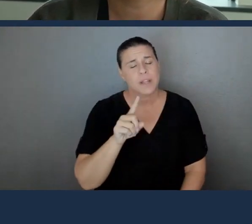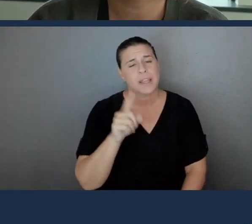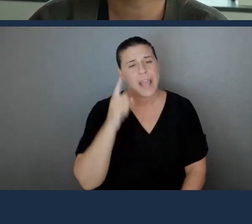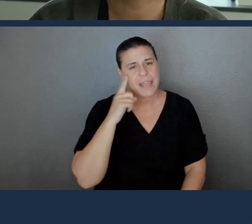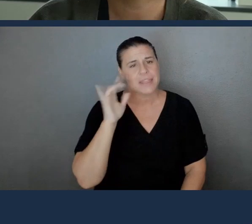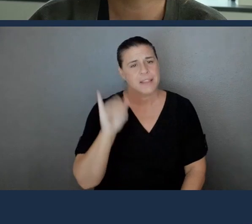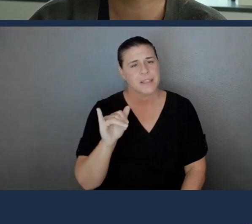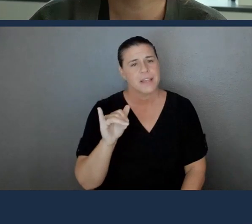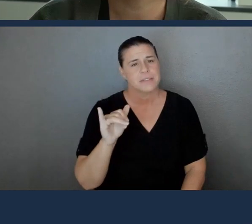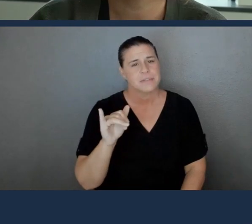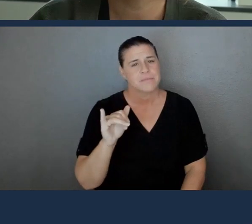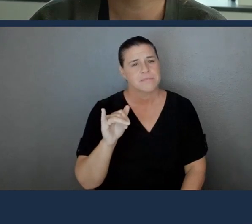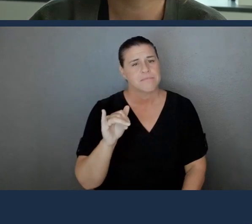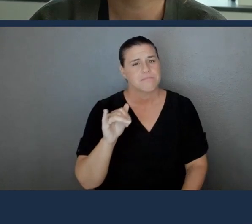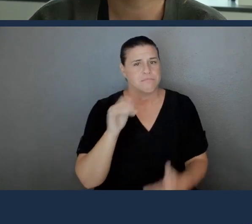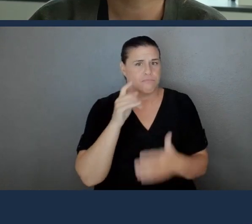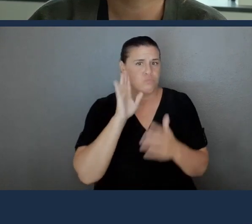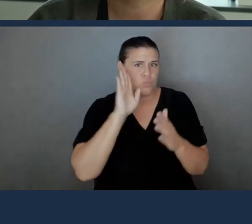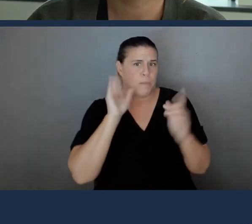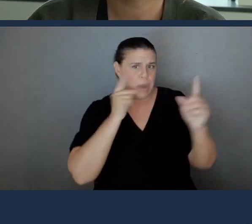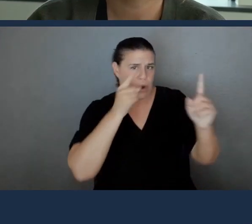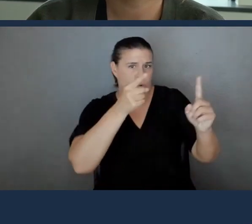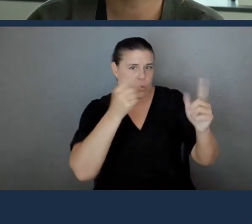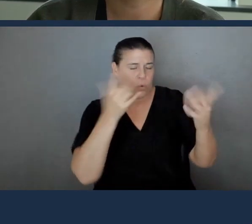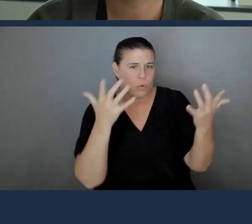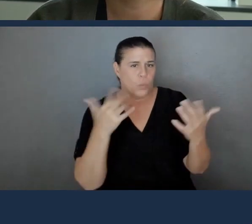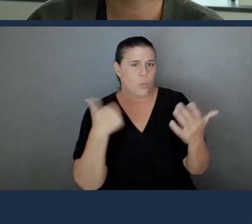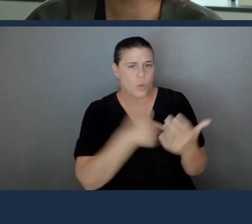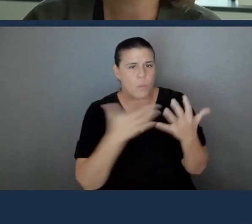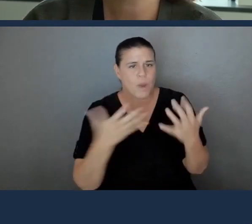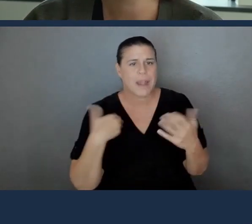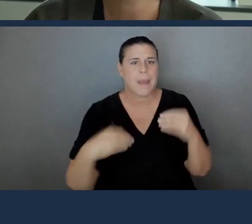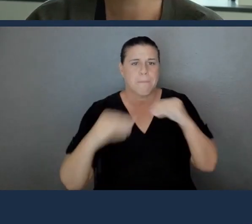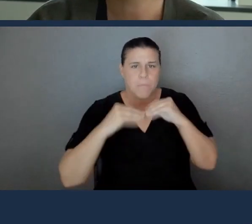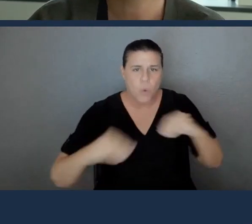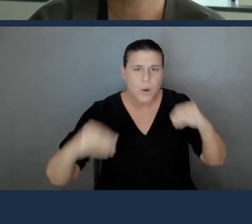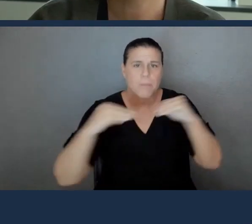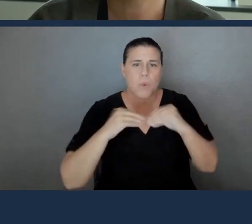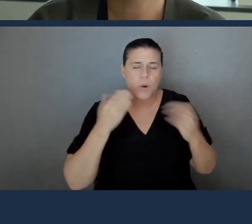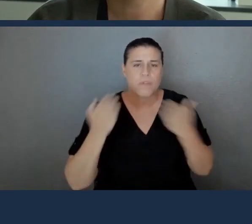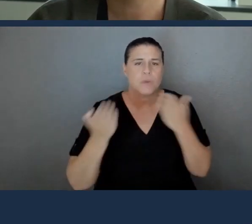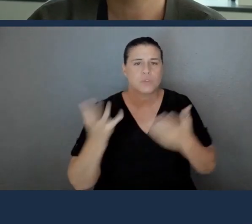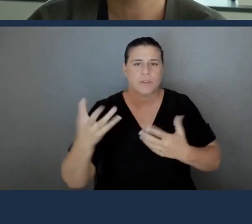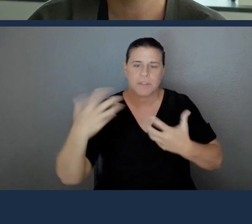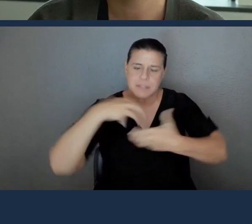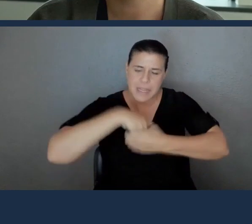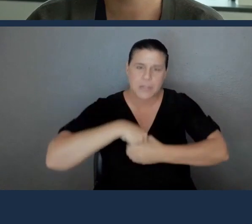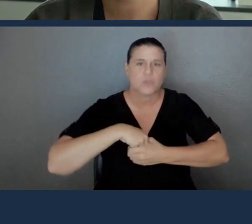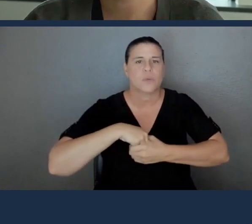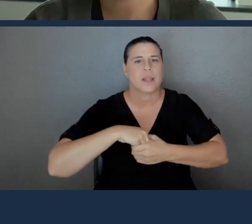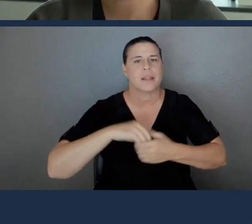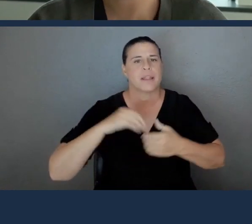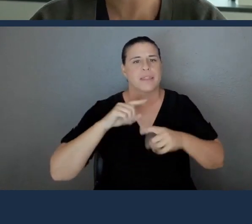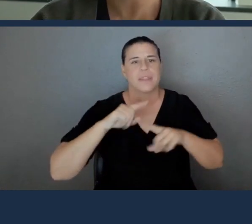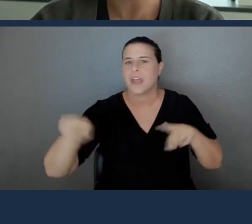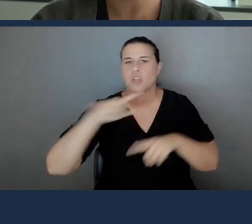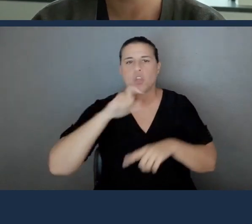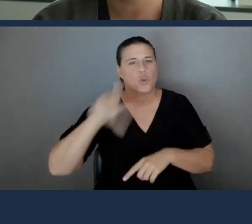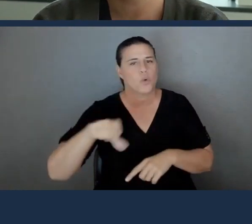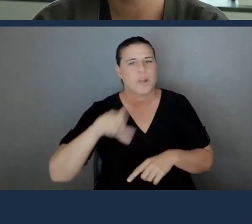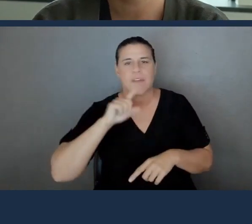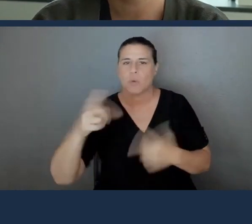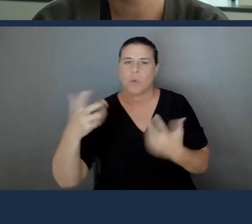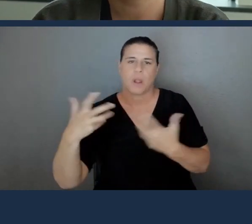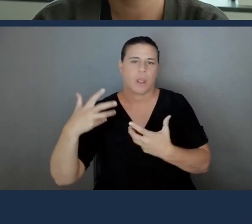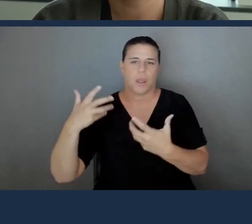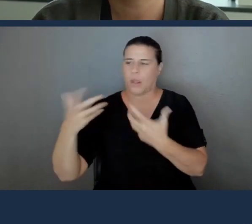we're essentially headed, where we want to sort of get more and more of these services integrated in a way that you don't have to do the integration on your